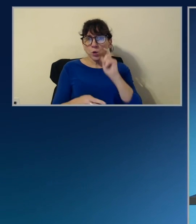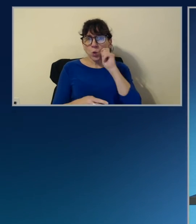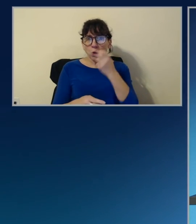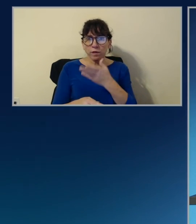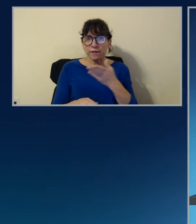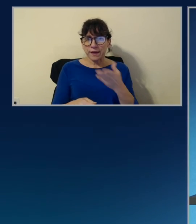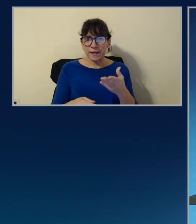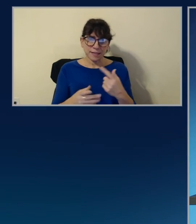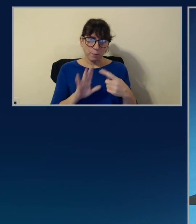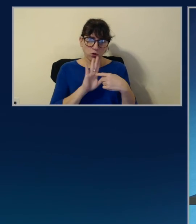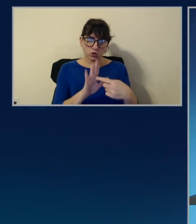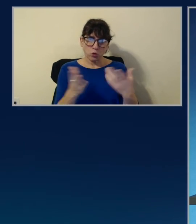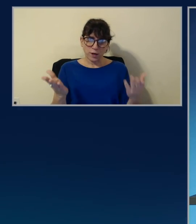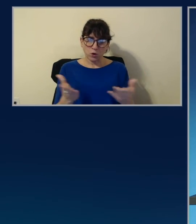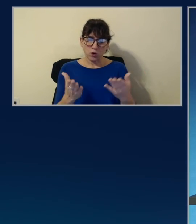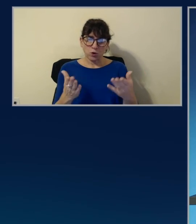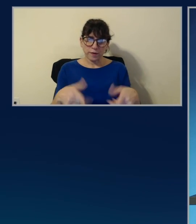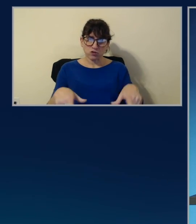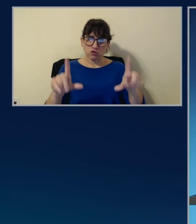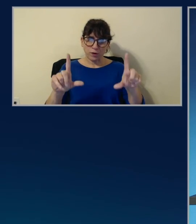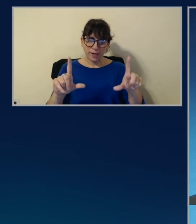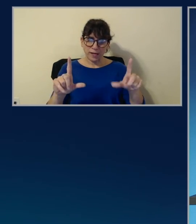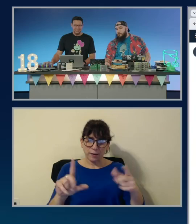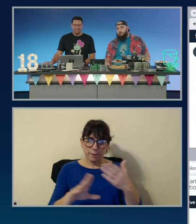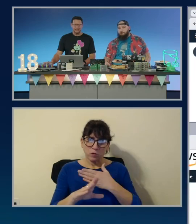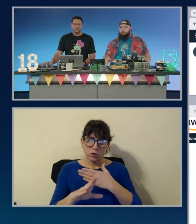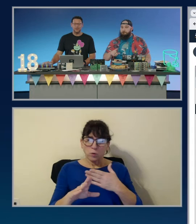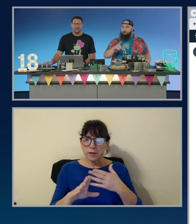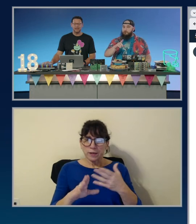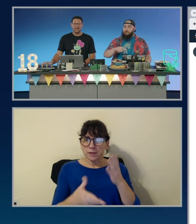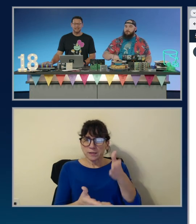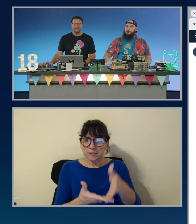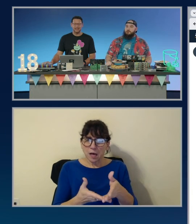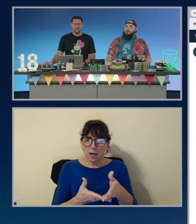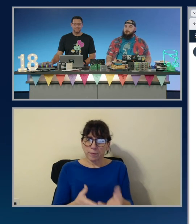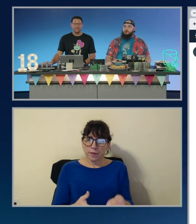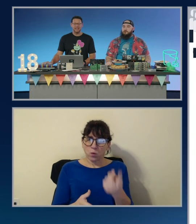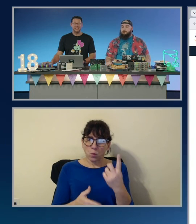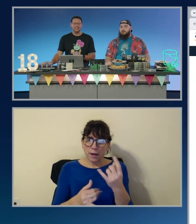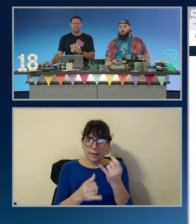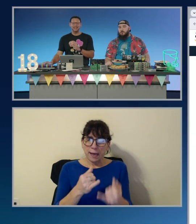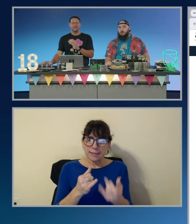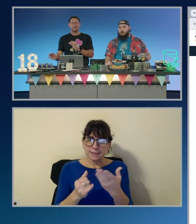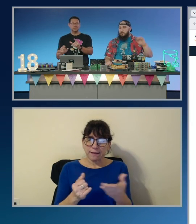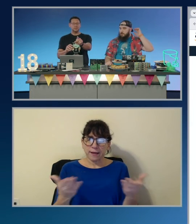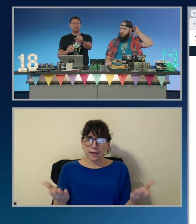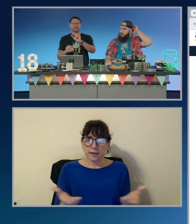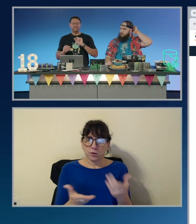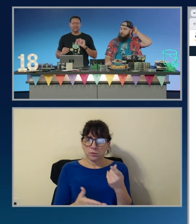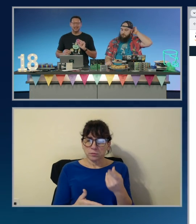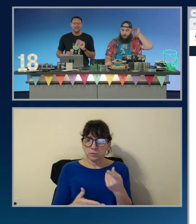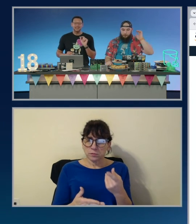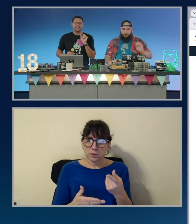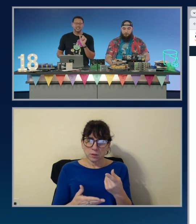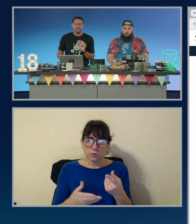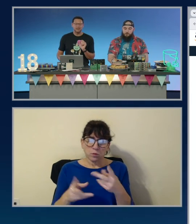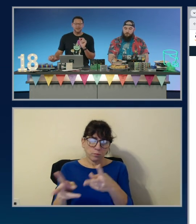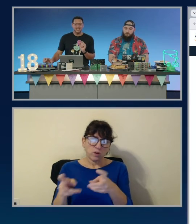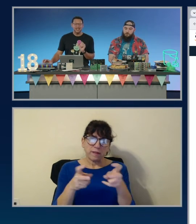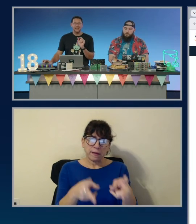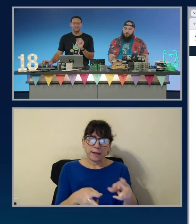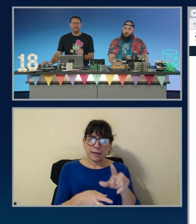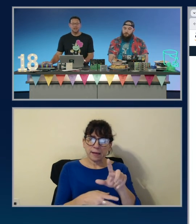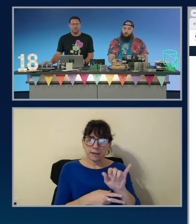going to show here on the screen before we drop. And essentially, it is this one last thing, and it is we're going to drop a link in the chat, the